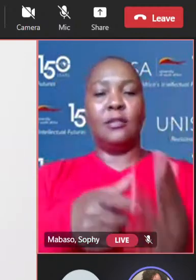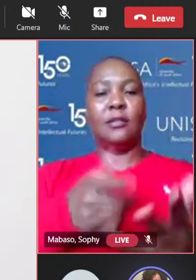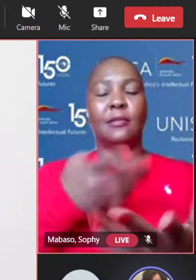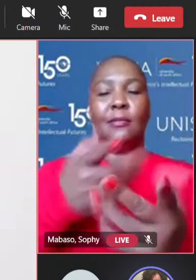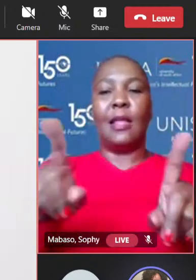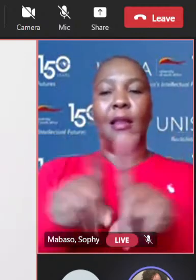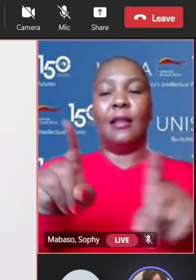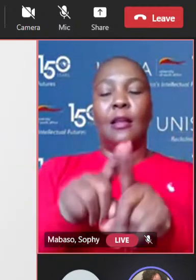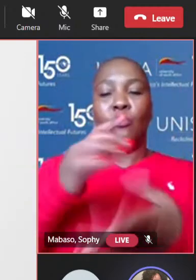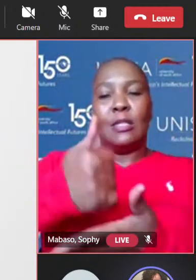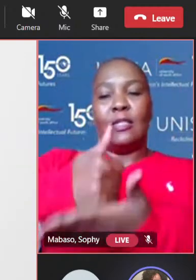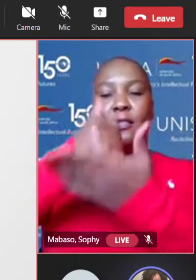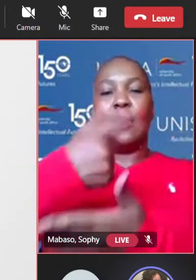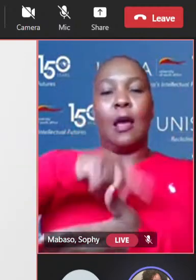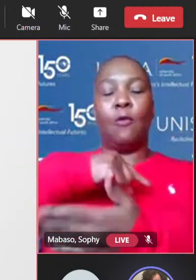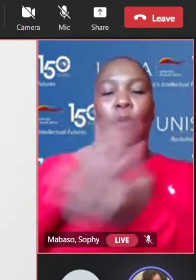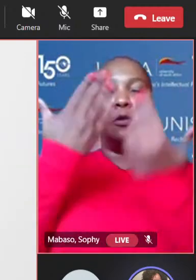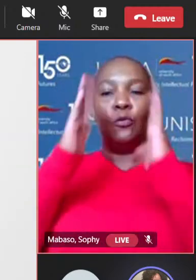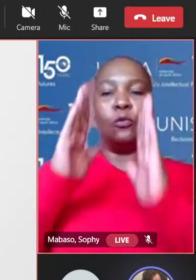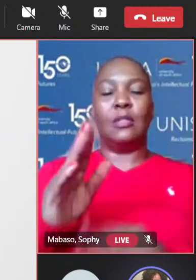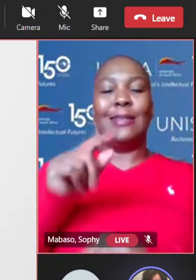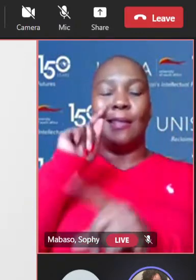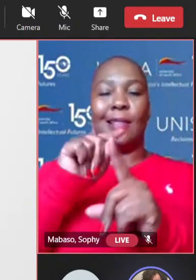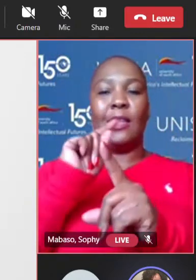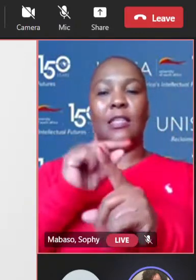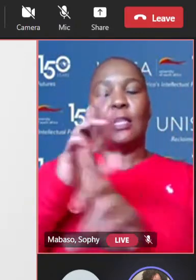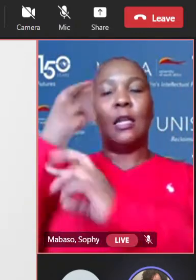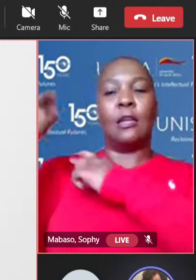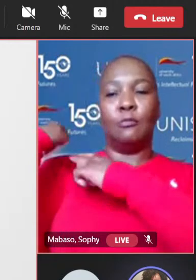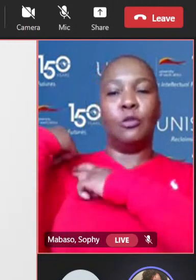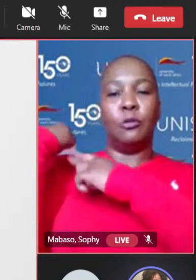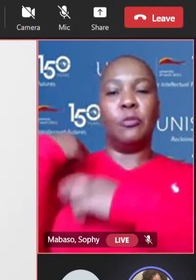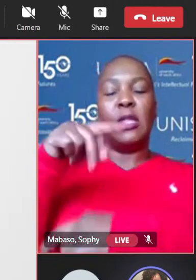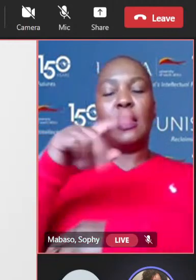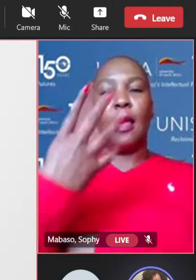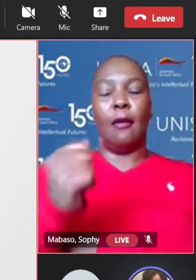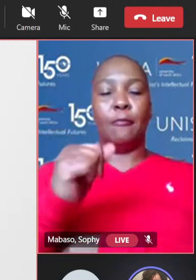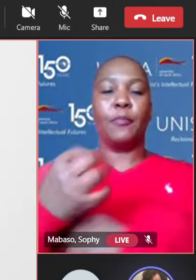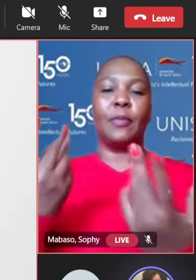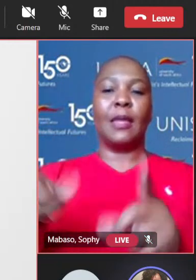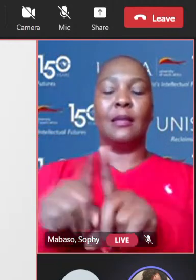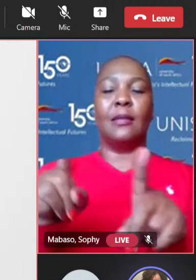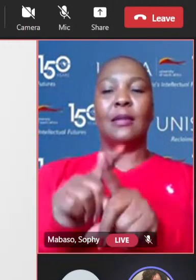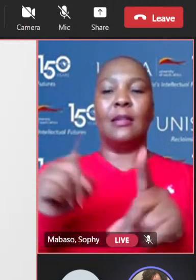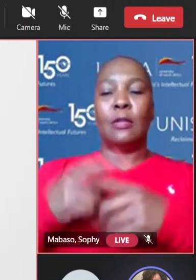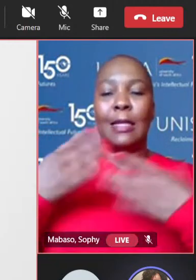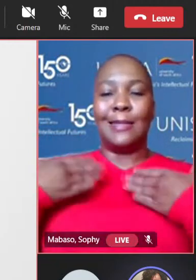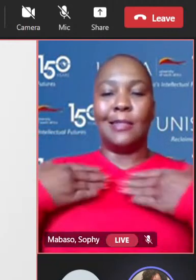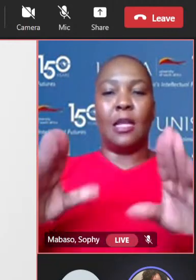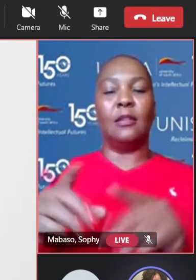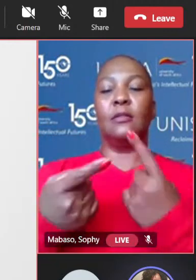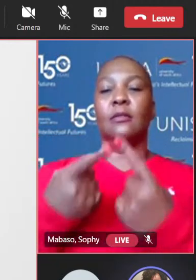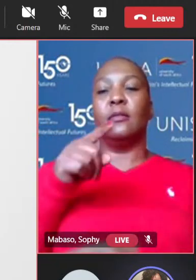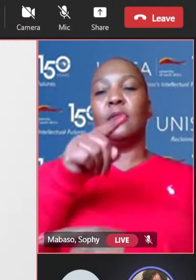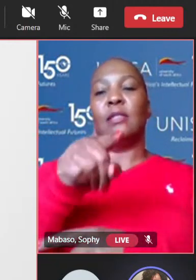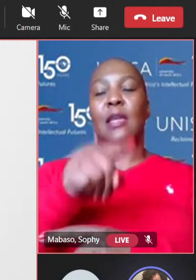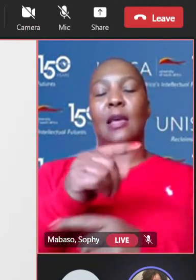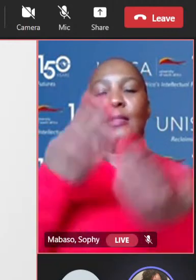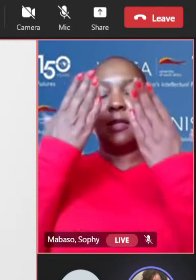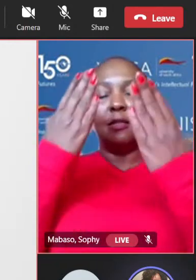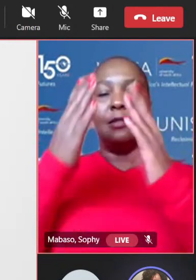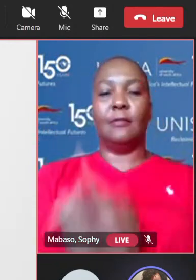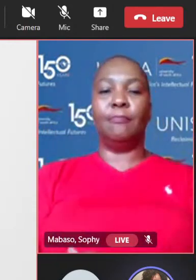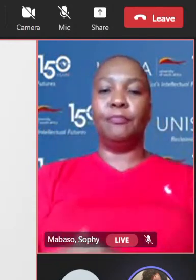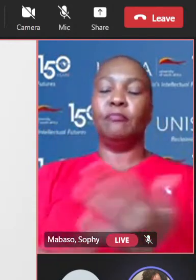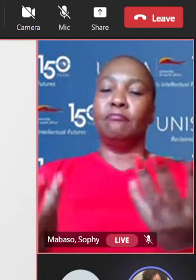assist our students with this responsibility that they have as they have embarked on taking their studies.